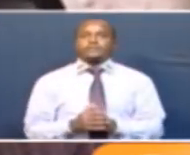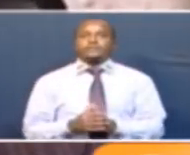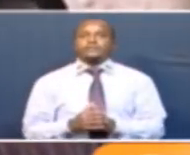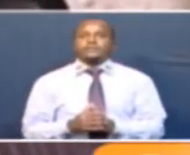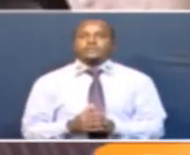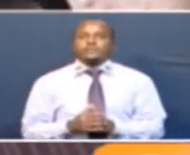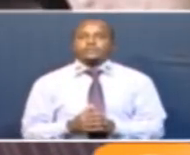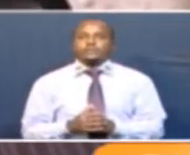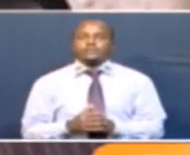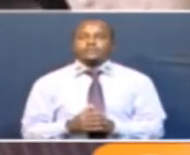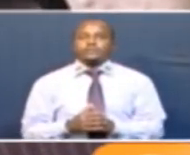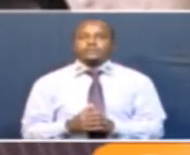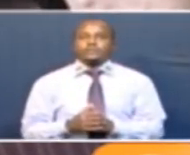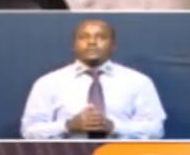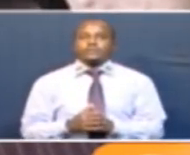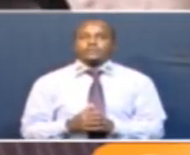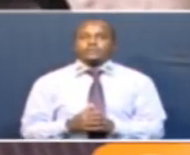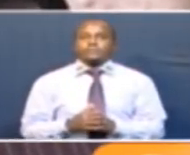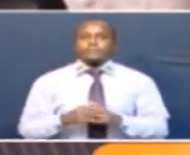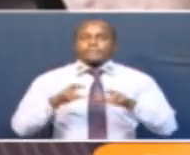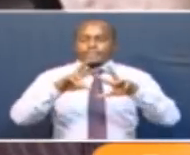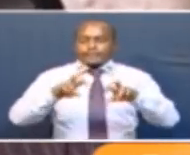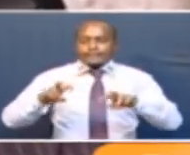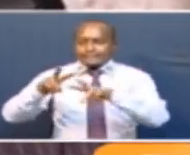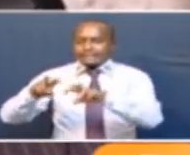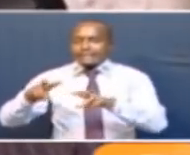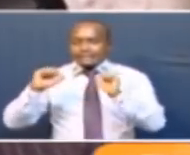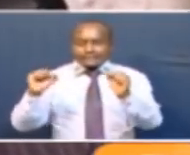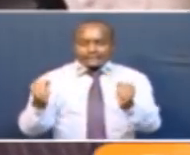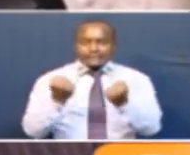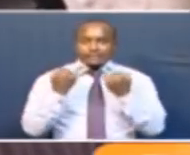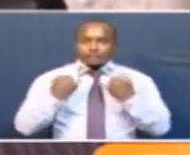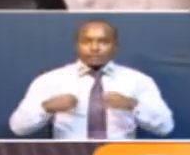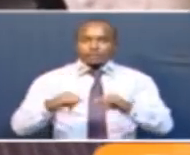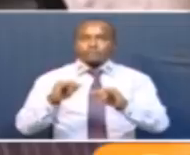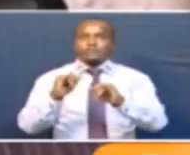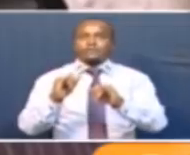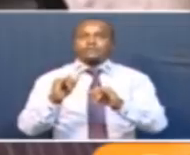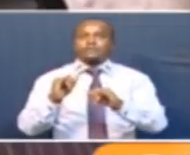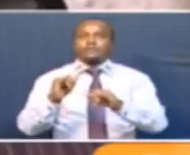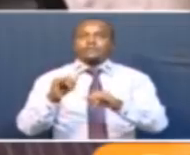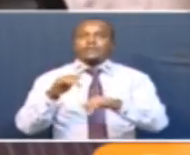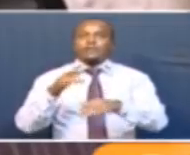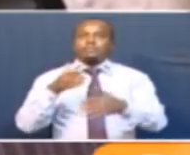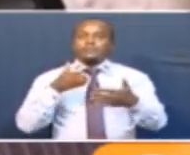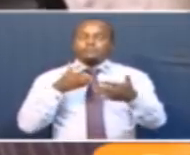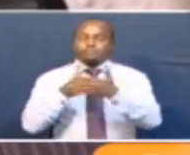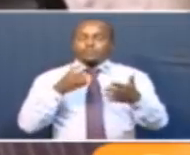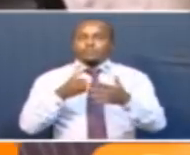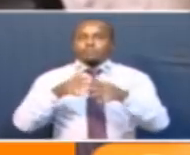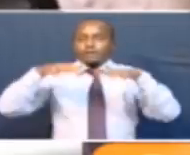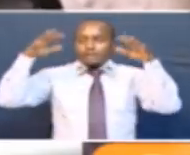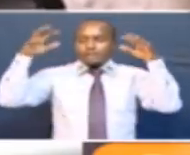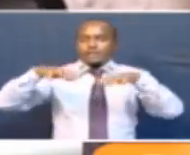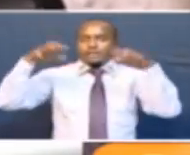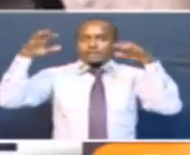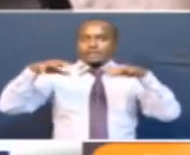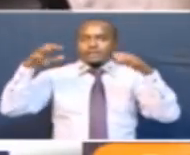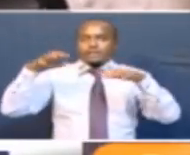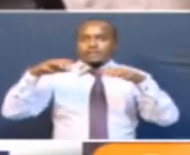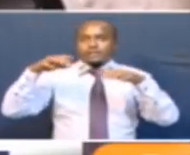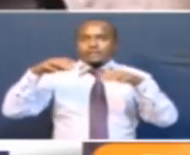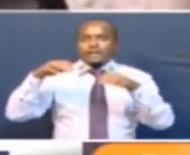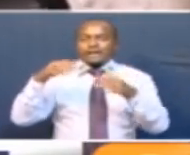The search and rescue efforts have been hampered by rainfall and limited visibility due to the